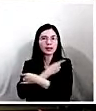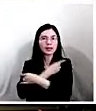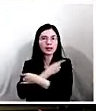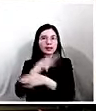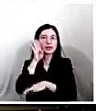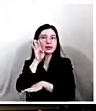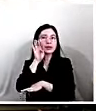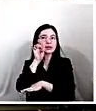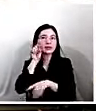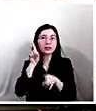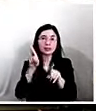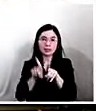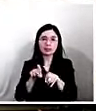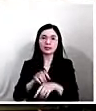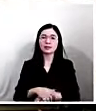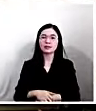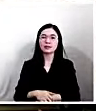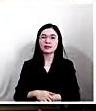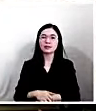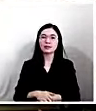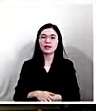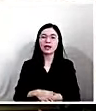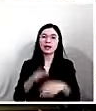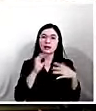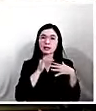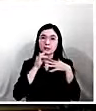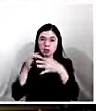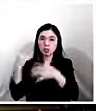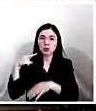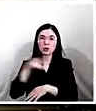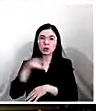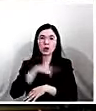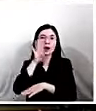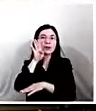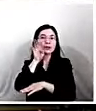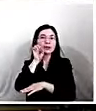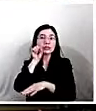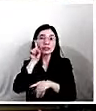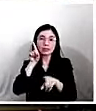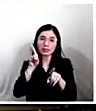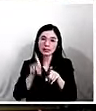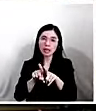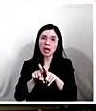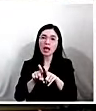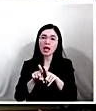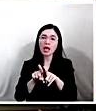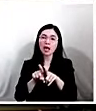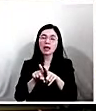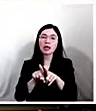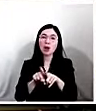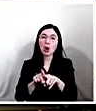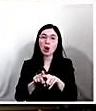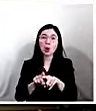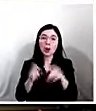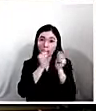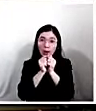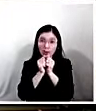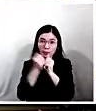sisters. Good morning, brother. Especially our brothers and sisters who are with us in their